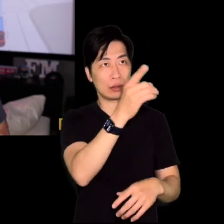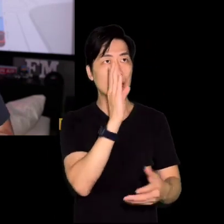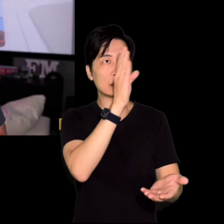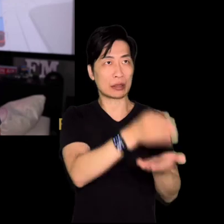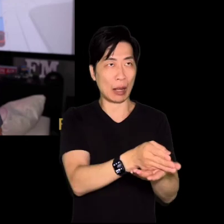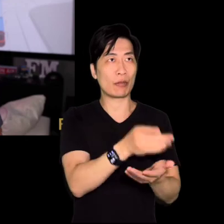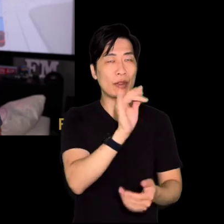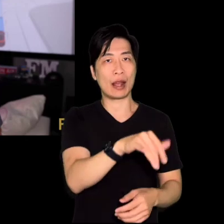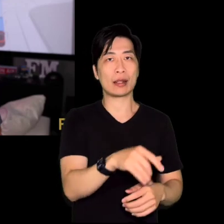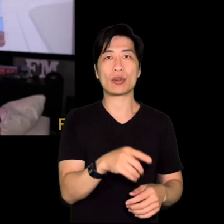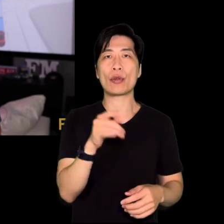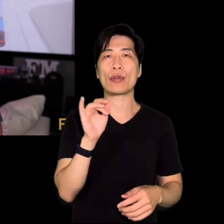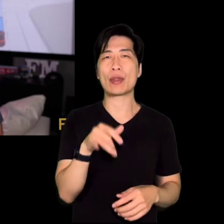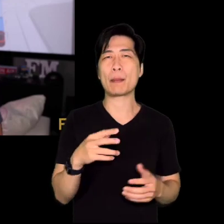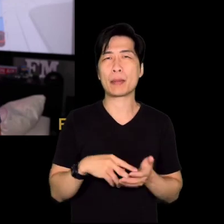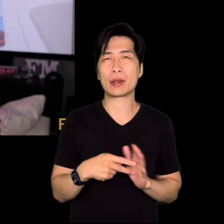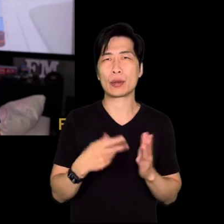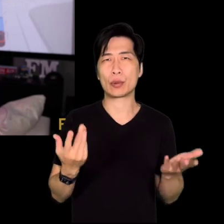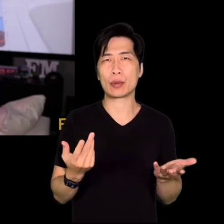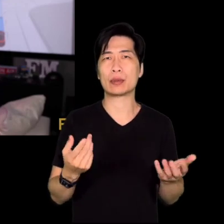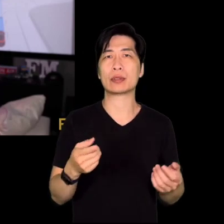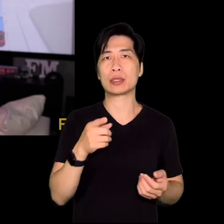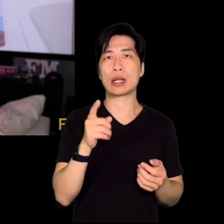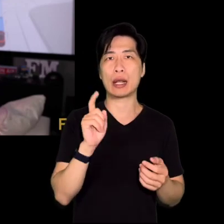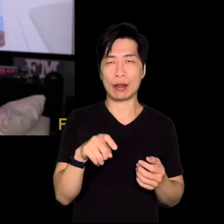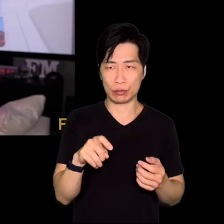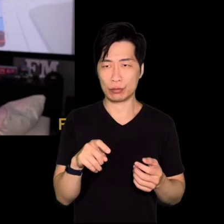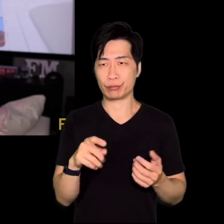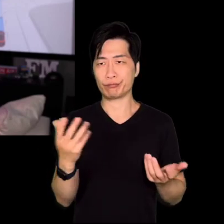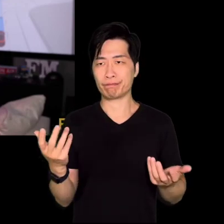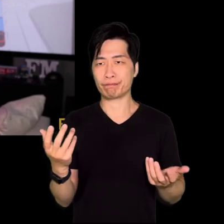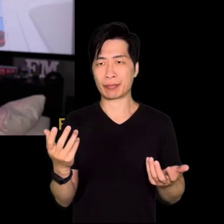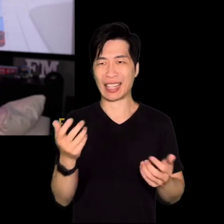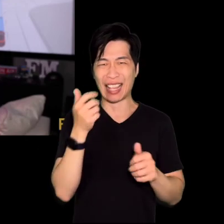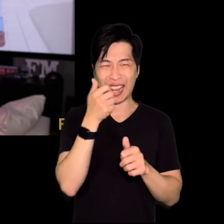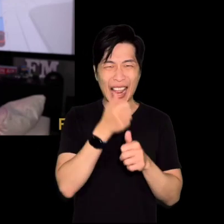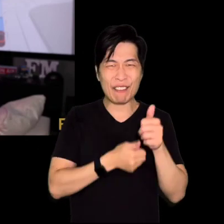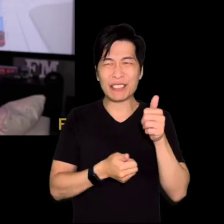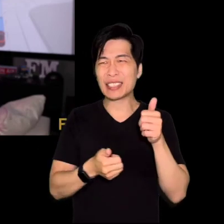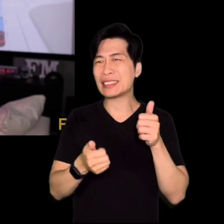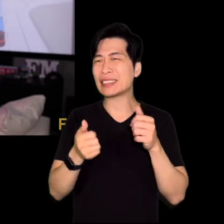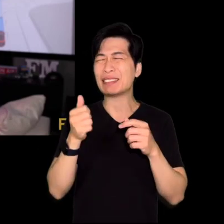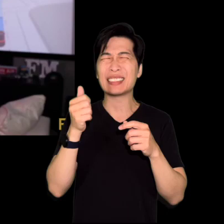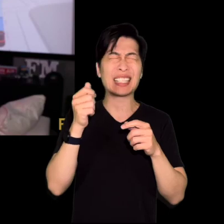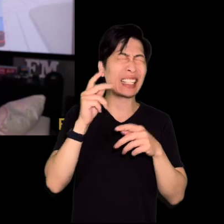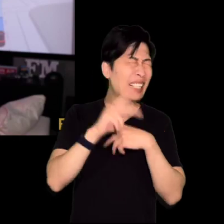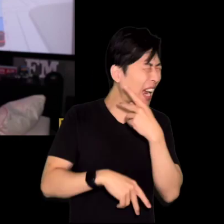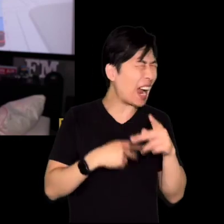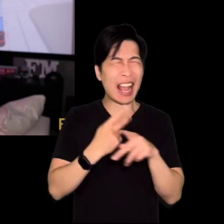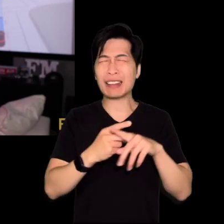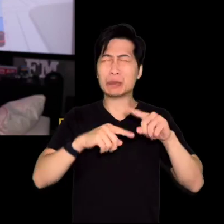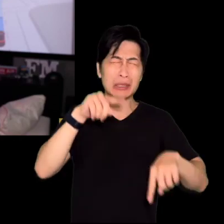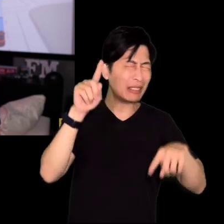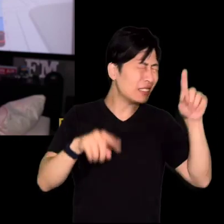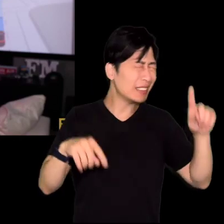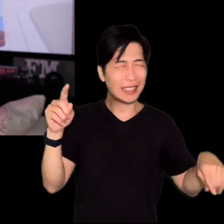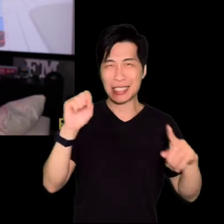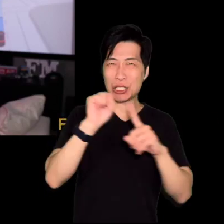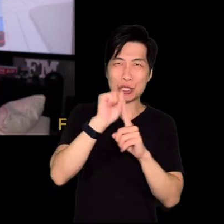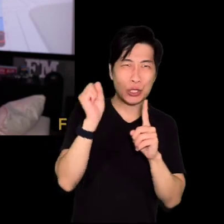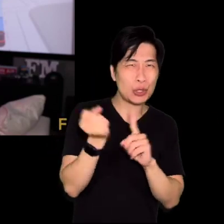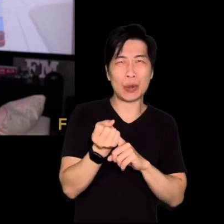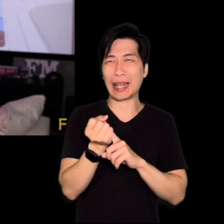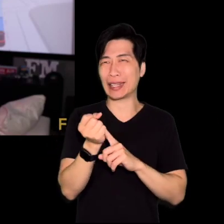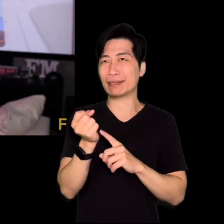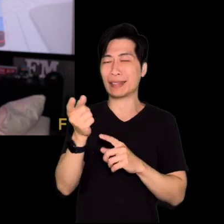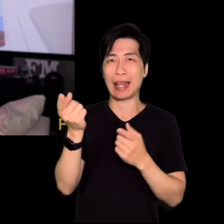light. And so what that introduces is that you now have to account for every single variation or permutation